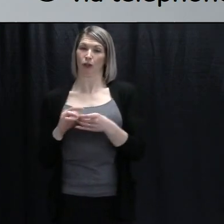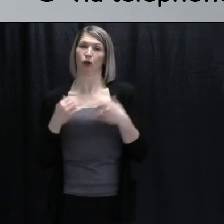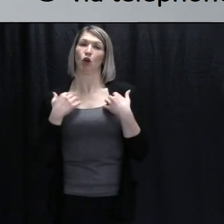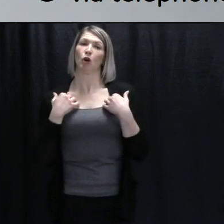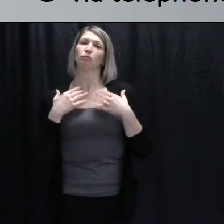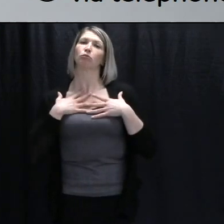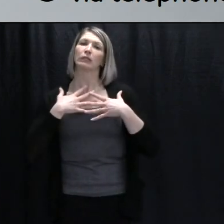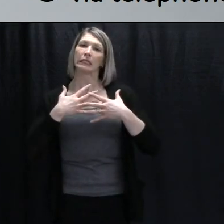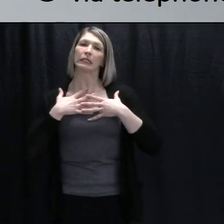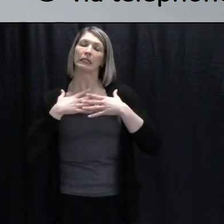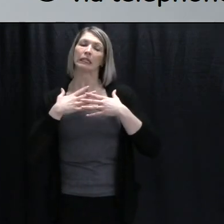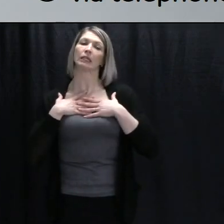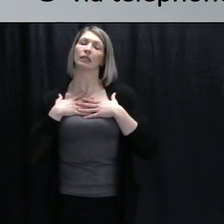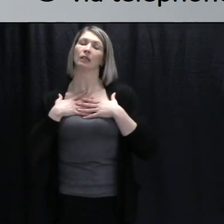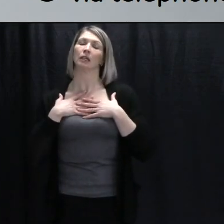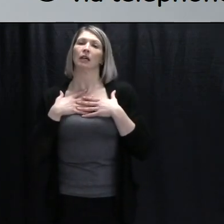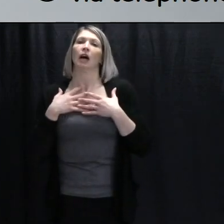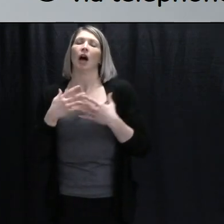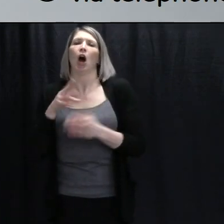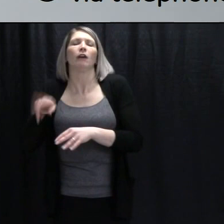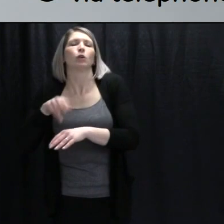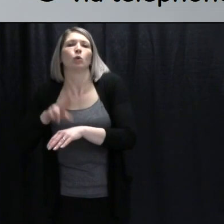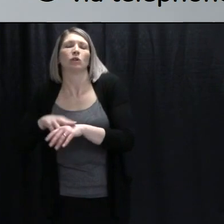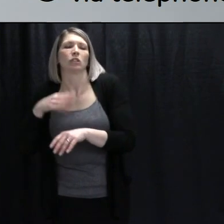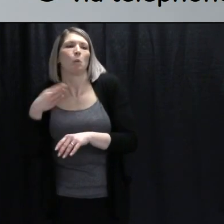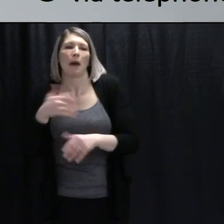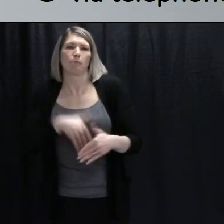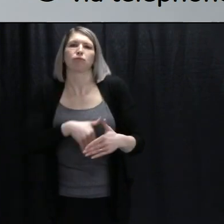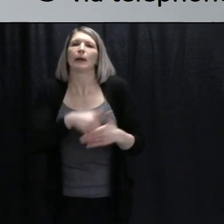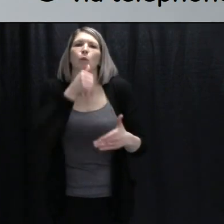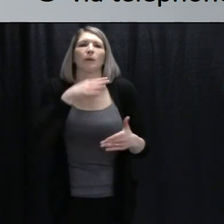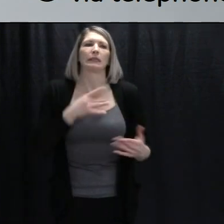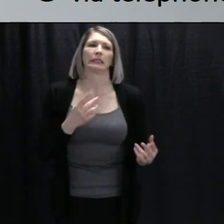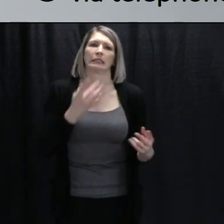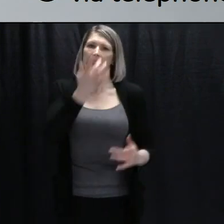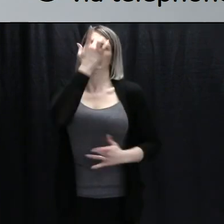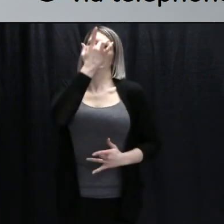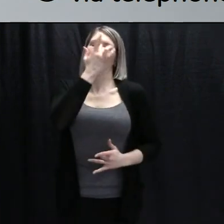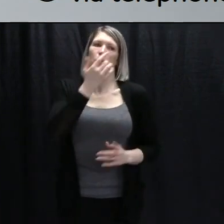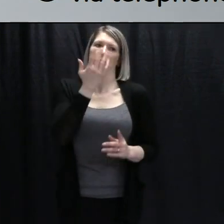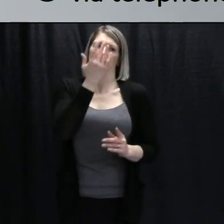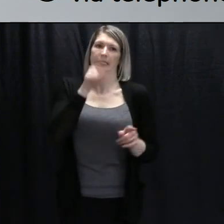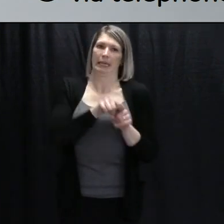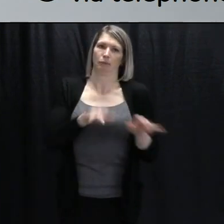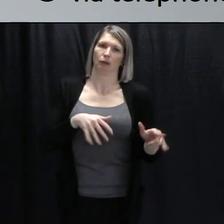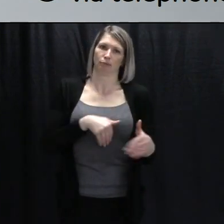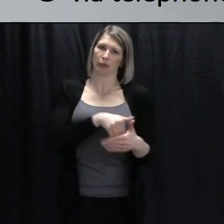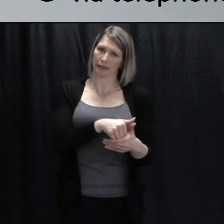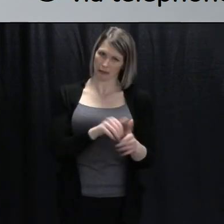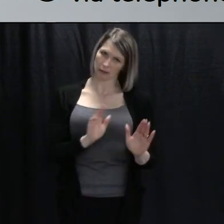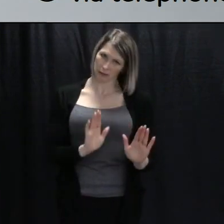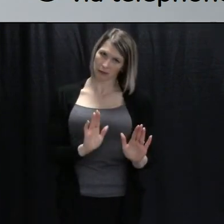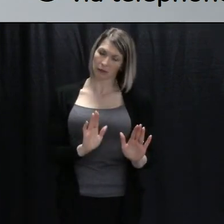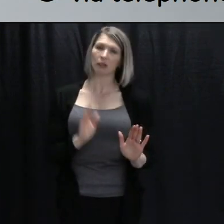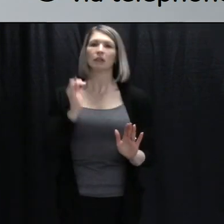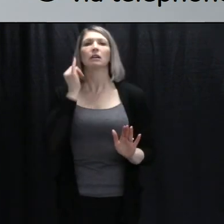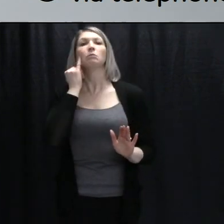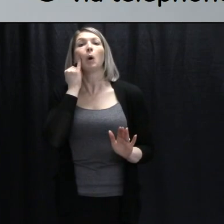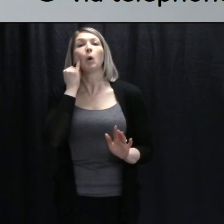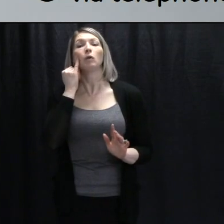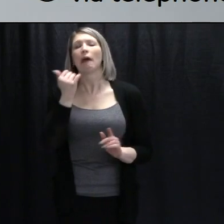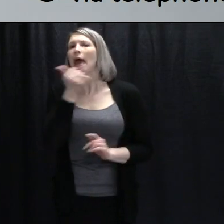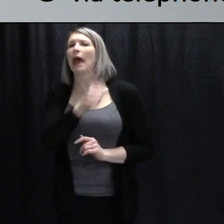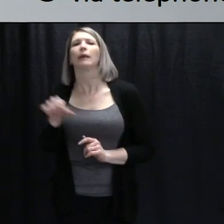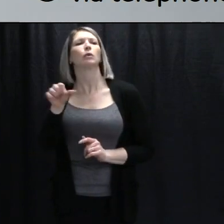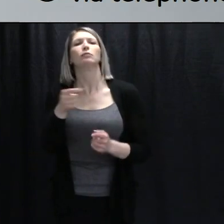women to get sick while they're pregnant. That's a given. So if there is concern with regard